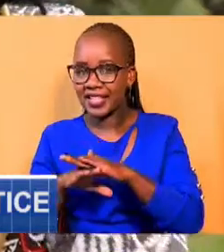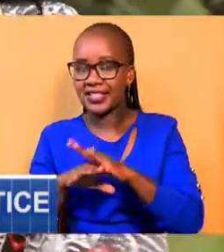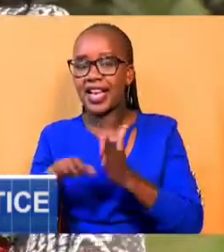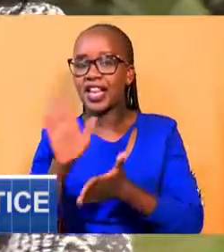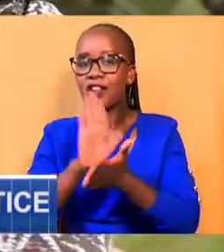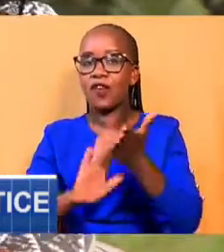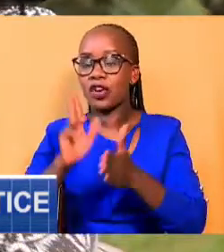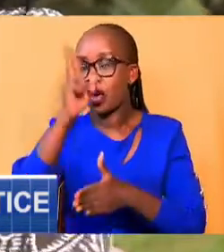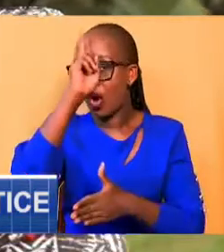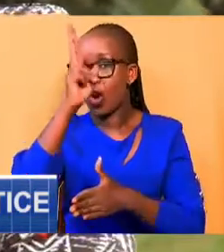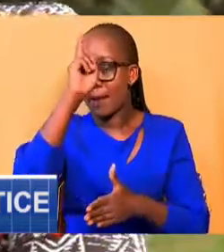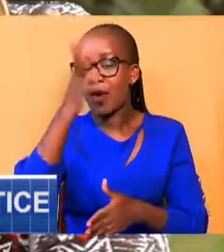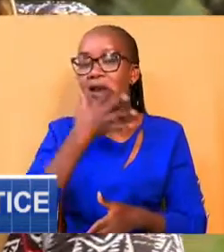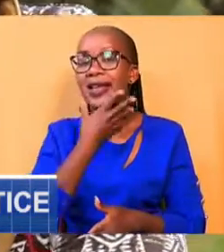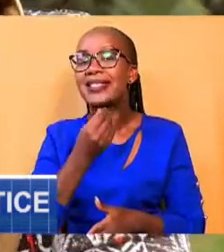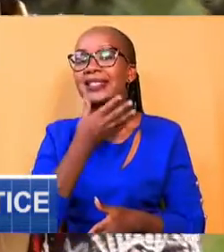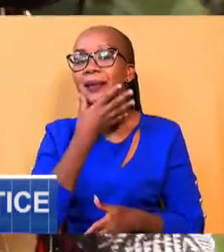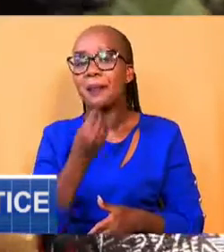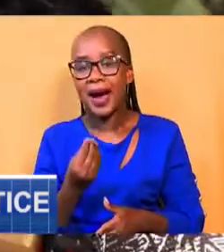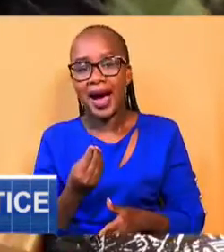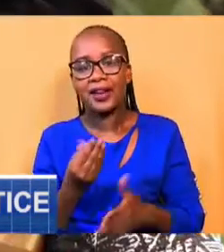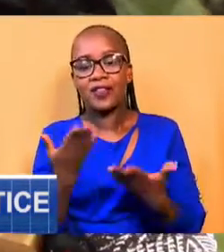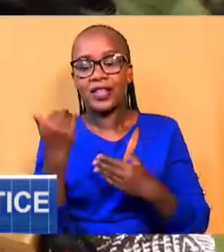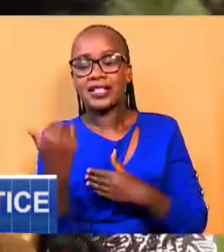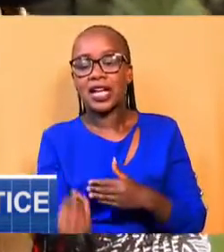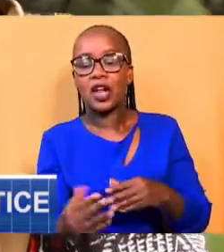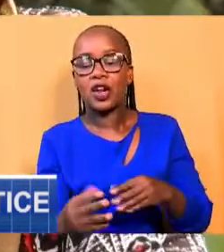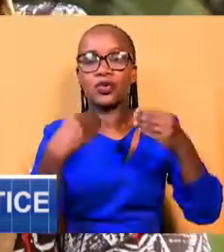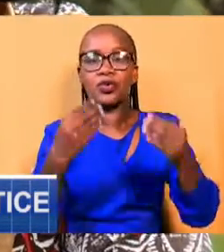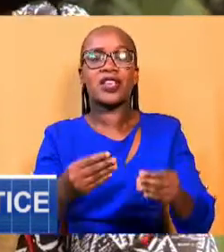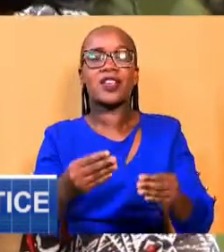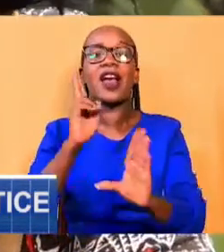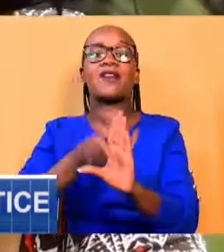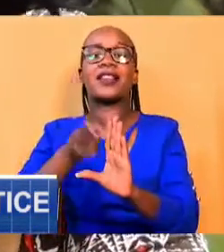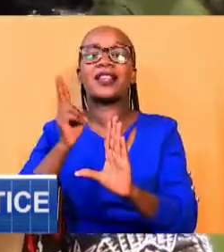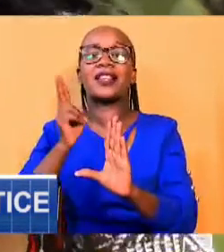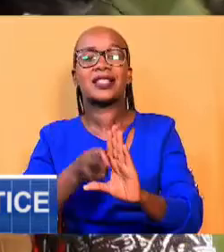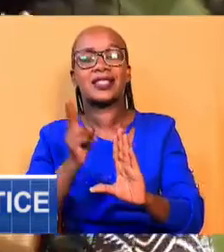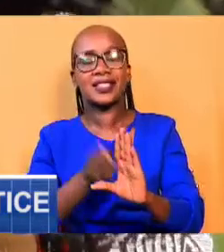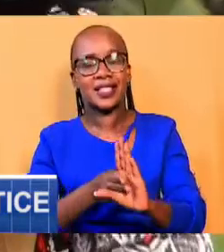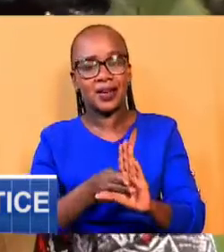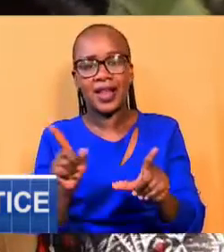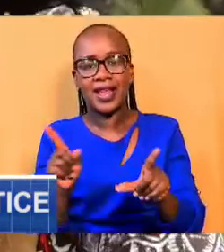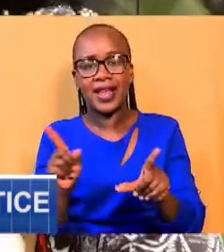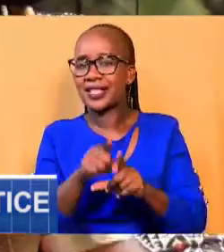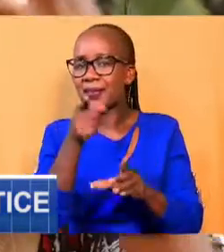in front of the policeman for the child to be given that psychological